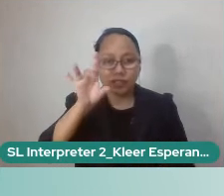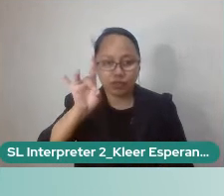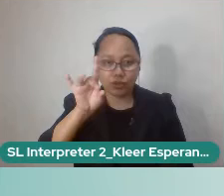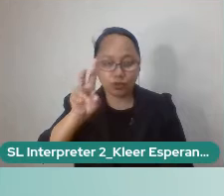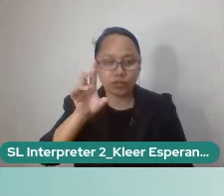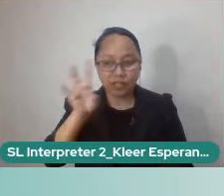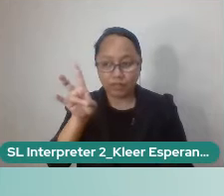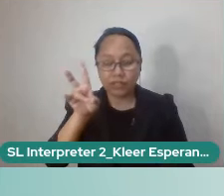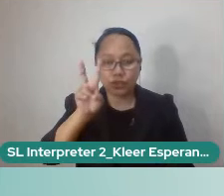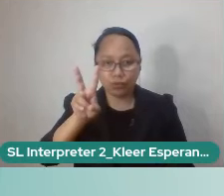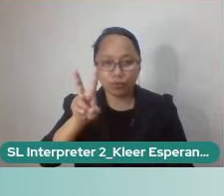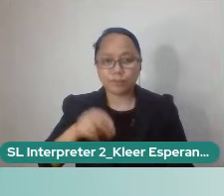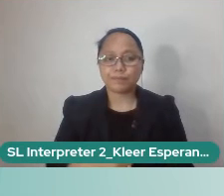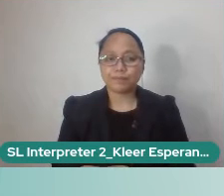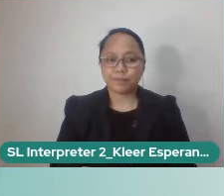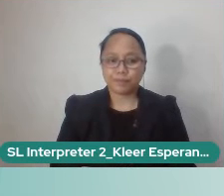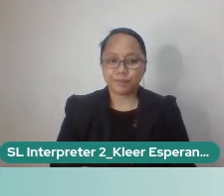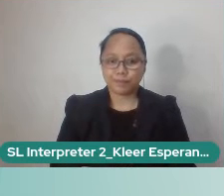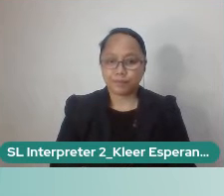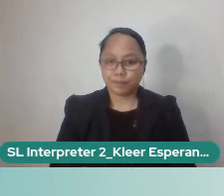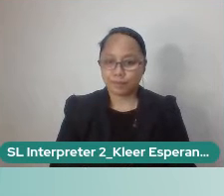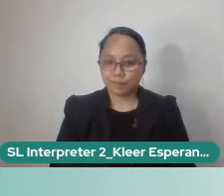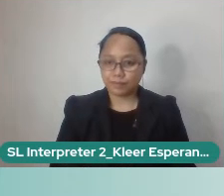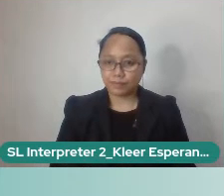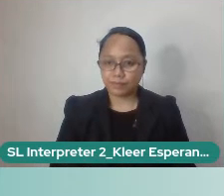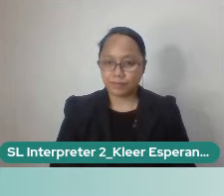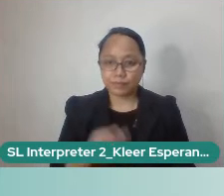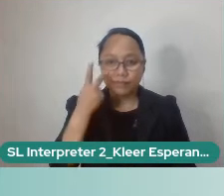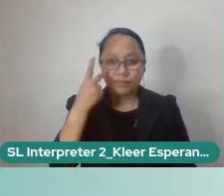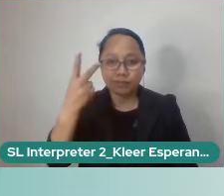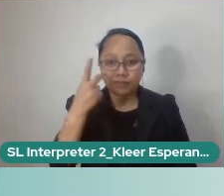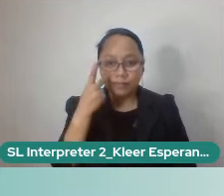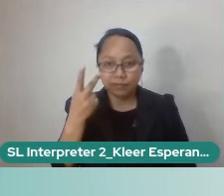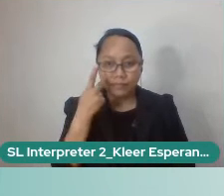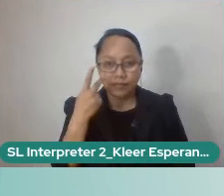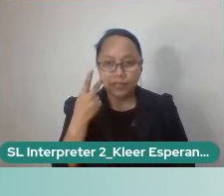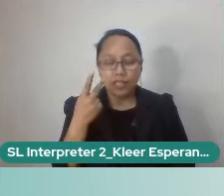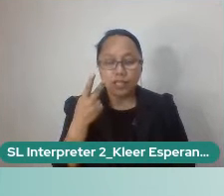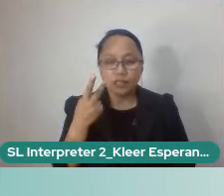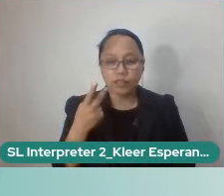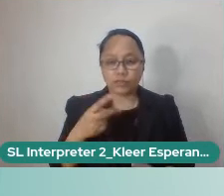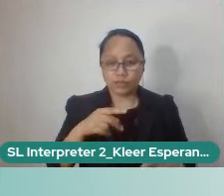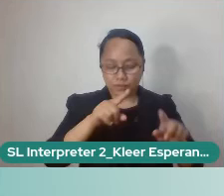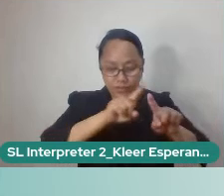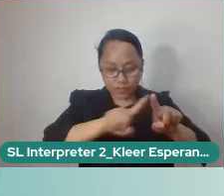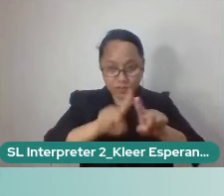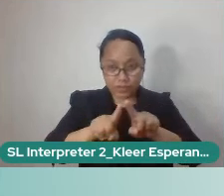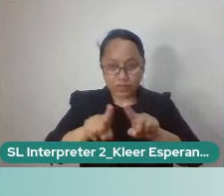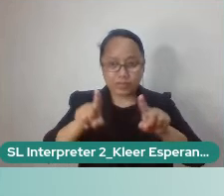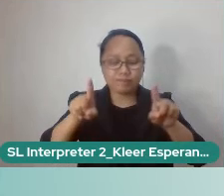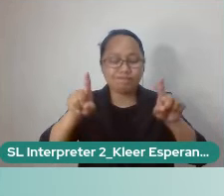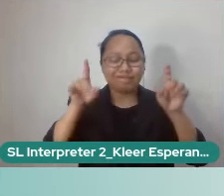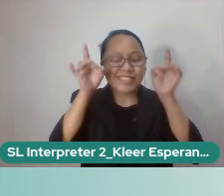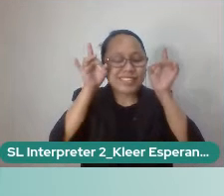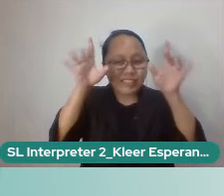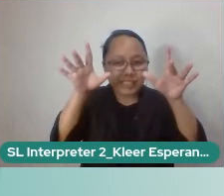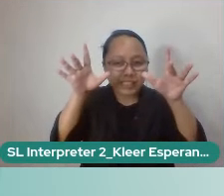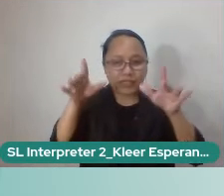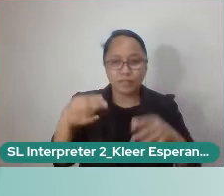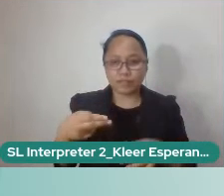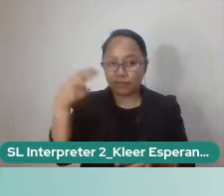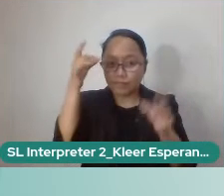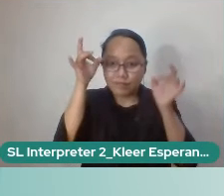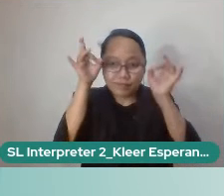Conversely, if a woman is HPV positive, that says something about her risk as well. And you're able to use HPV effectively to